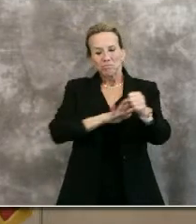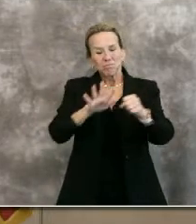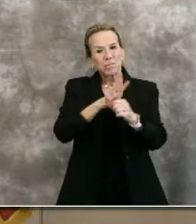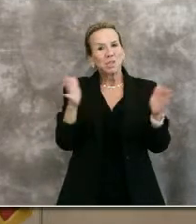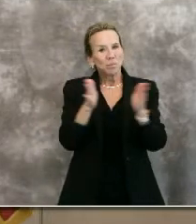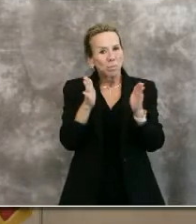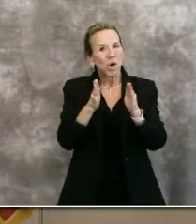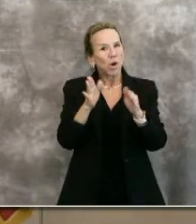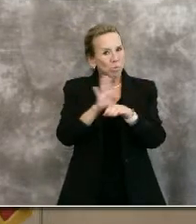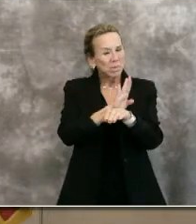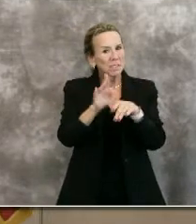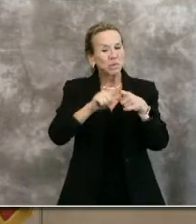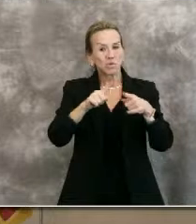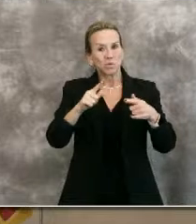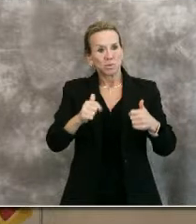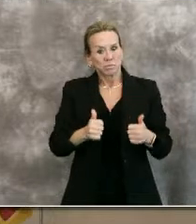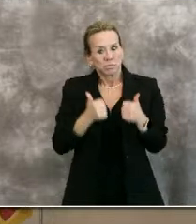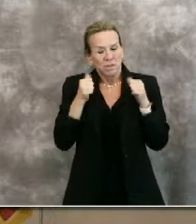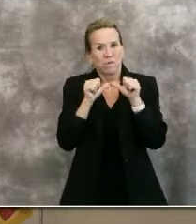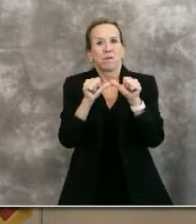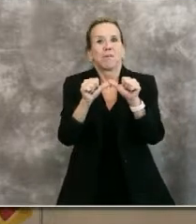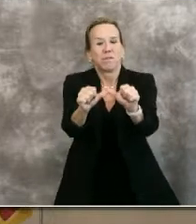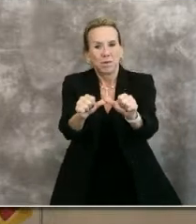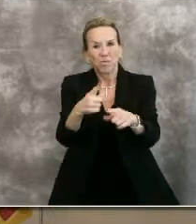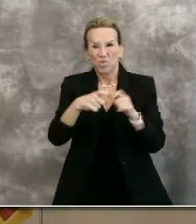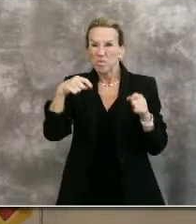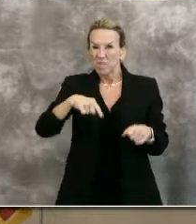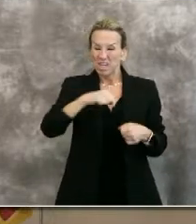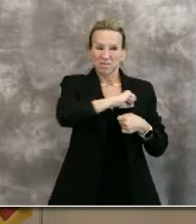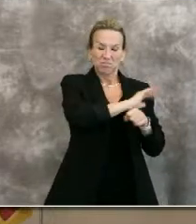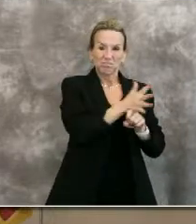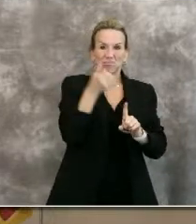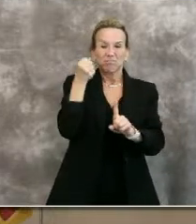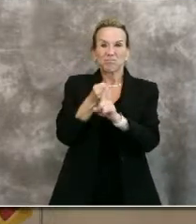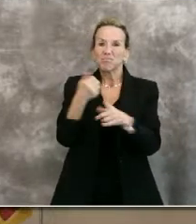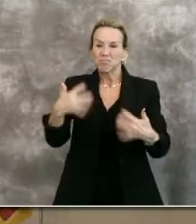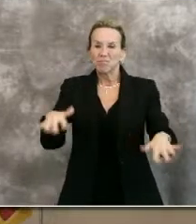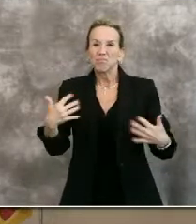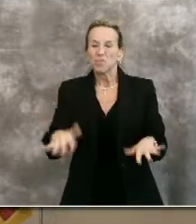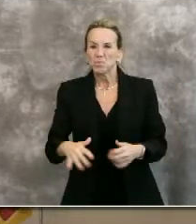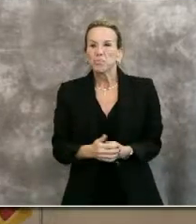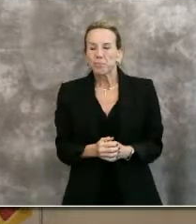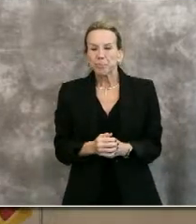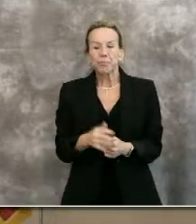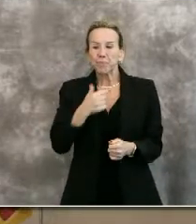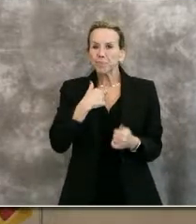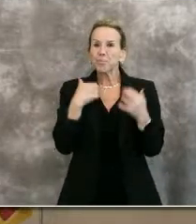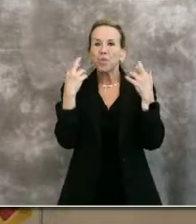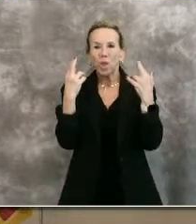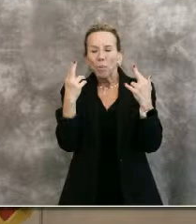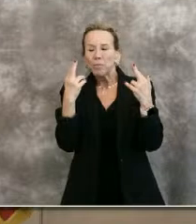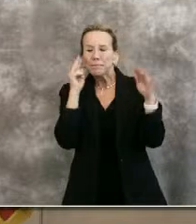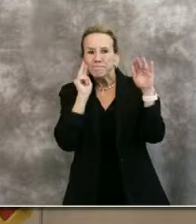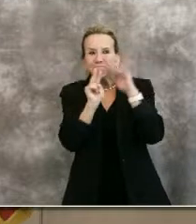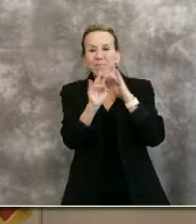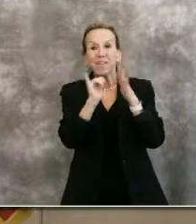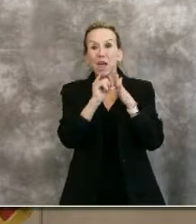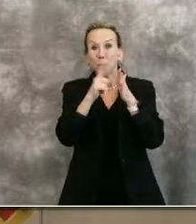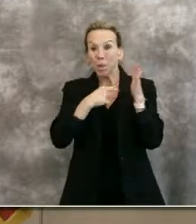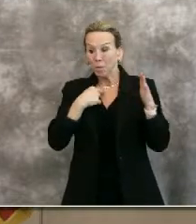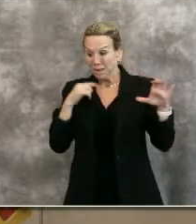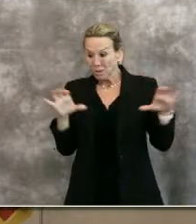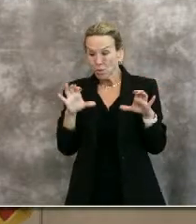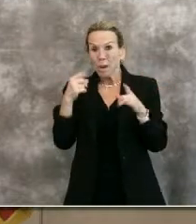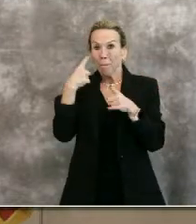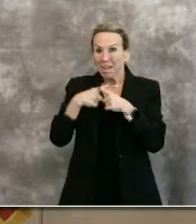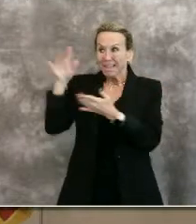this pandemic. We believe that these efforts and others we have taken will help many San Diegans. And